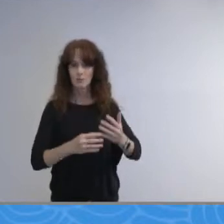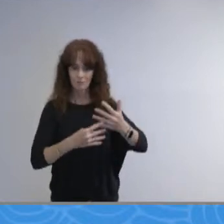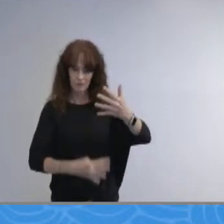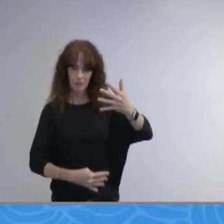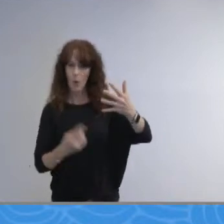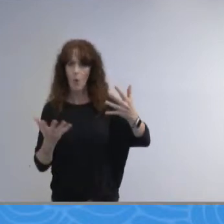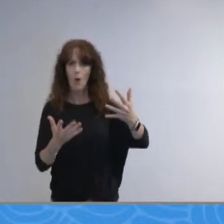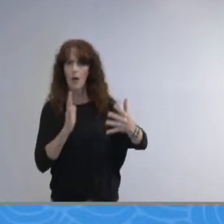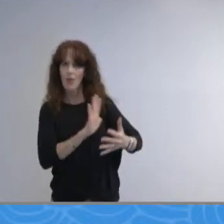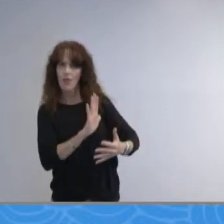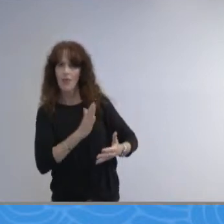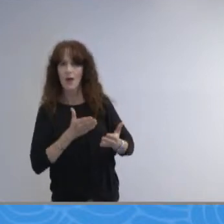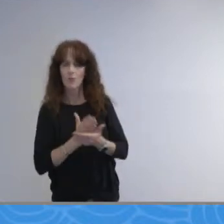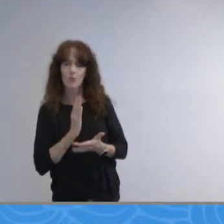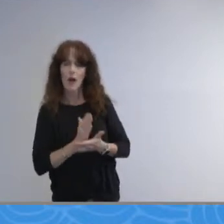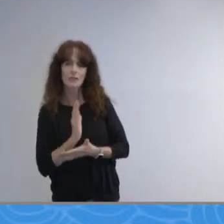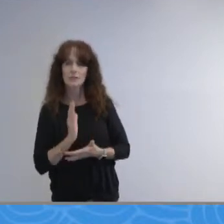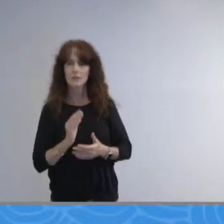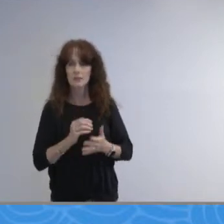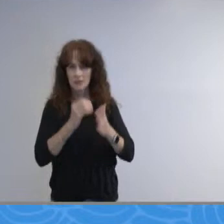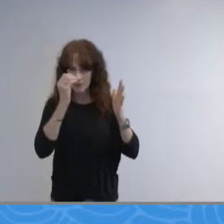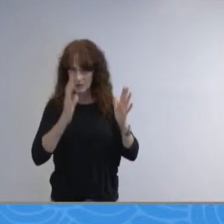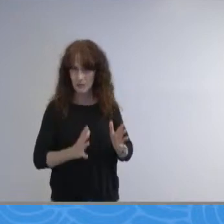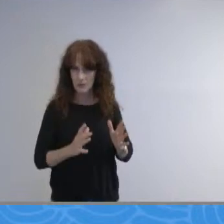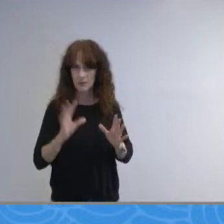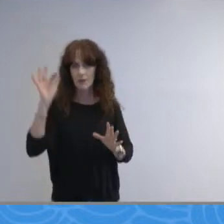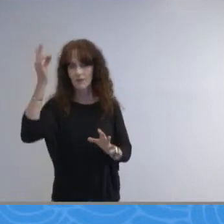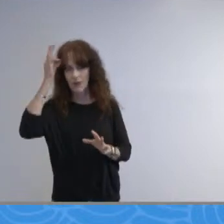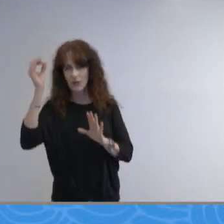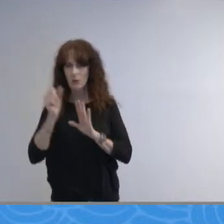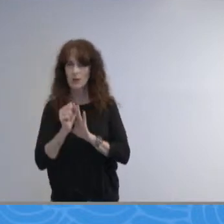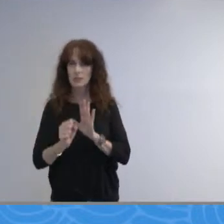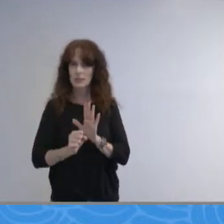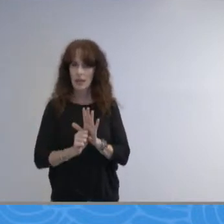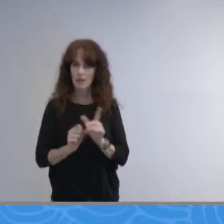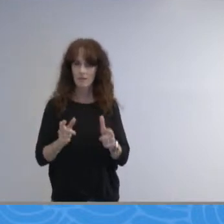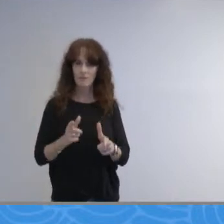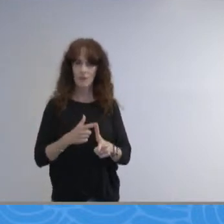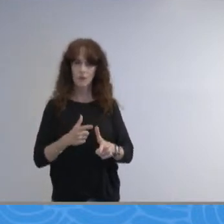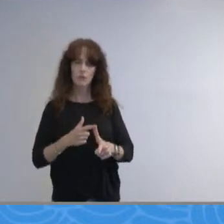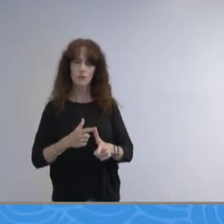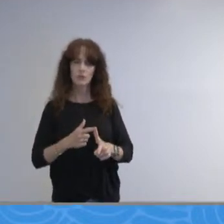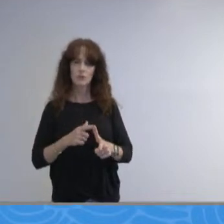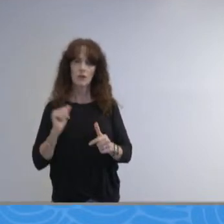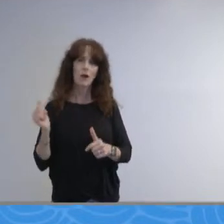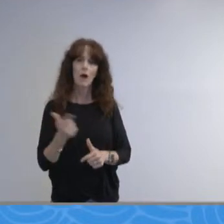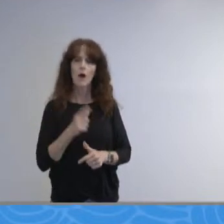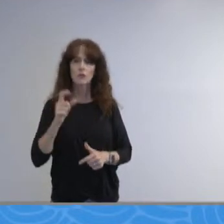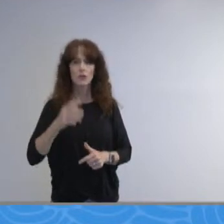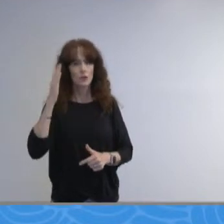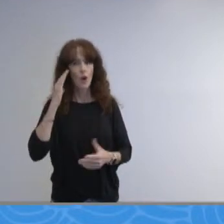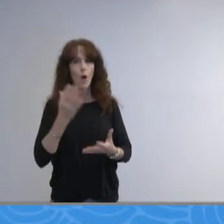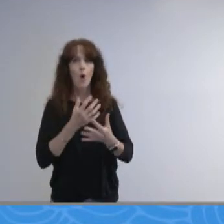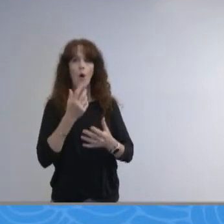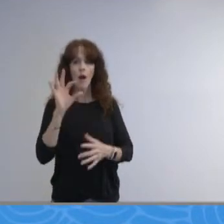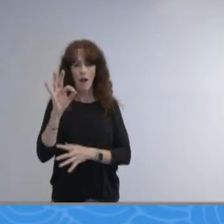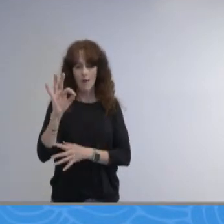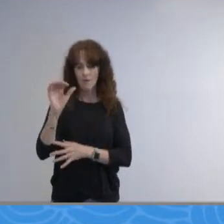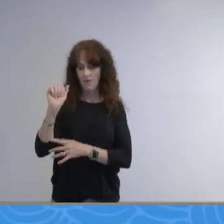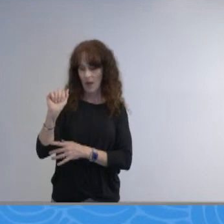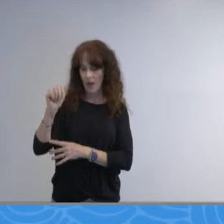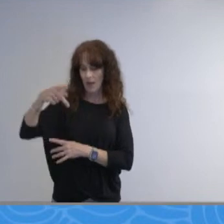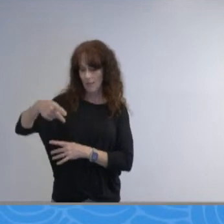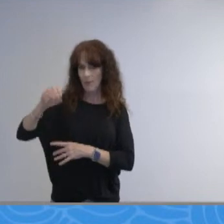are the students' rights under federal and state law? First and foremost, everybody should know free and appropriate